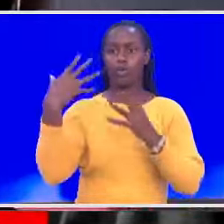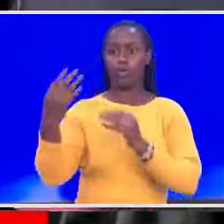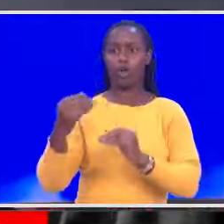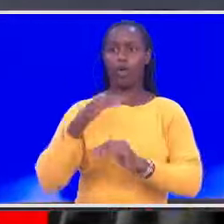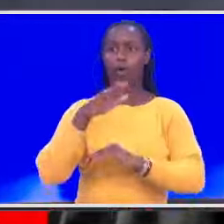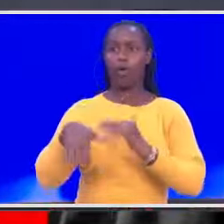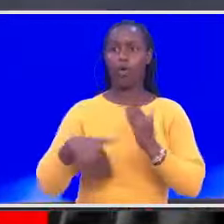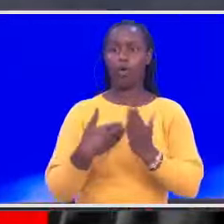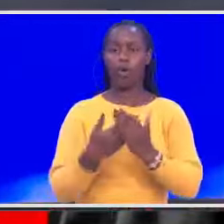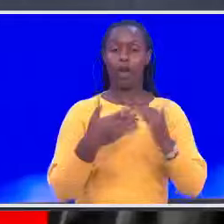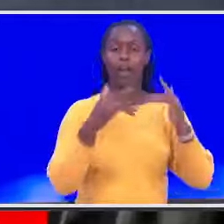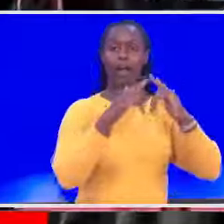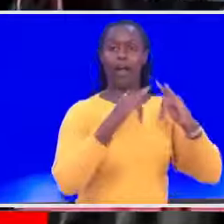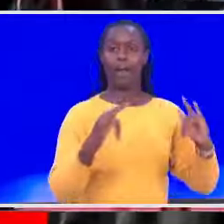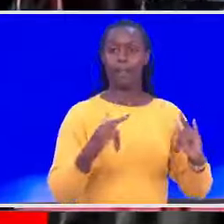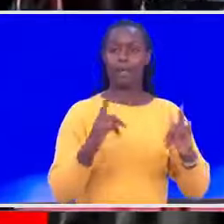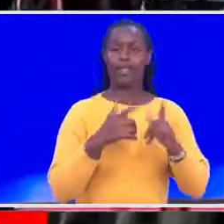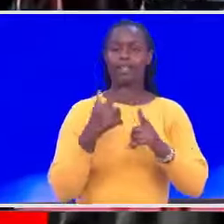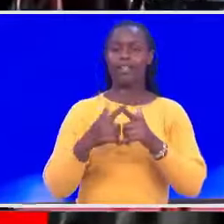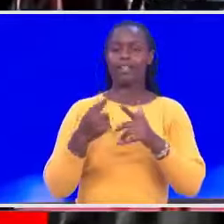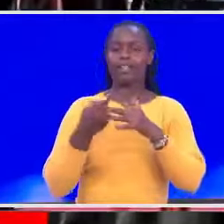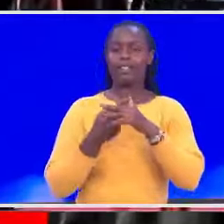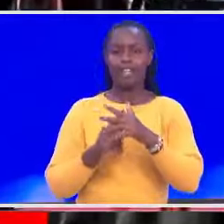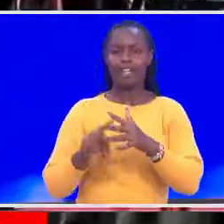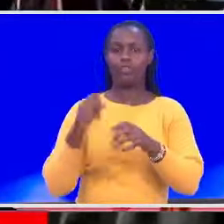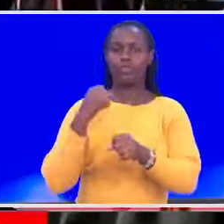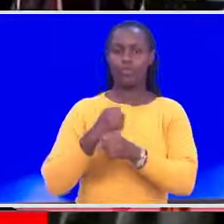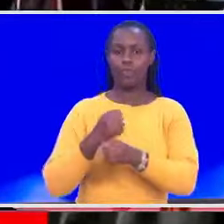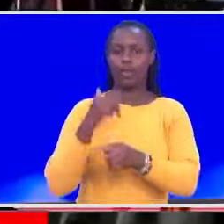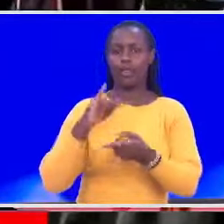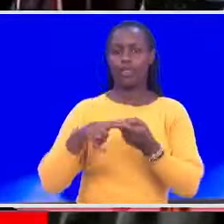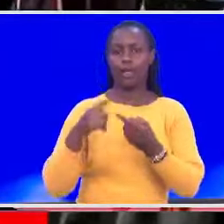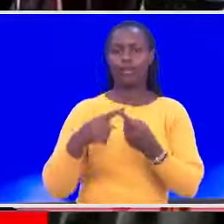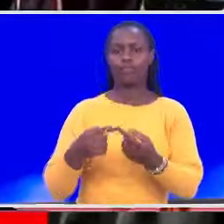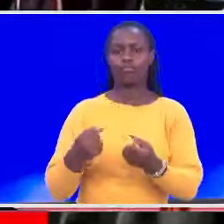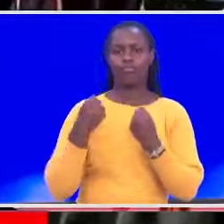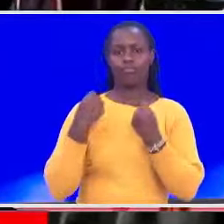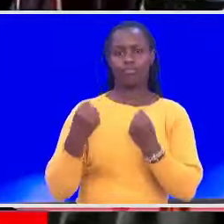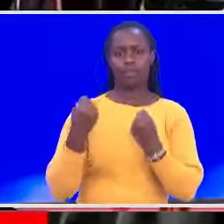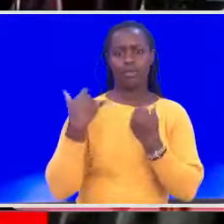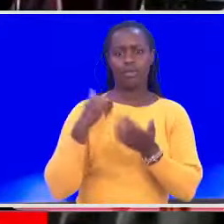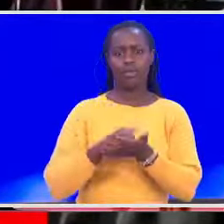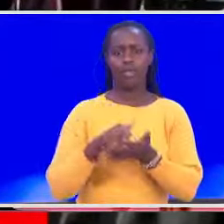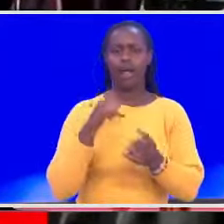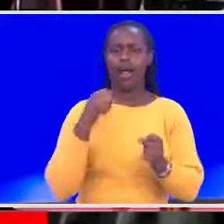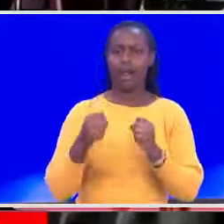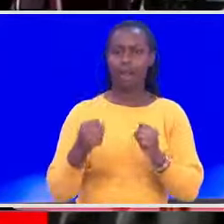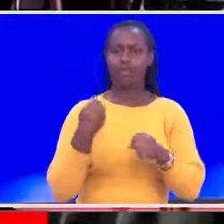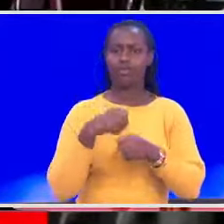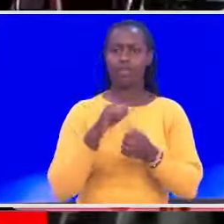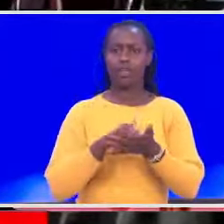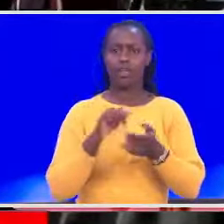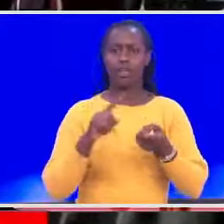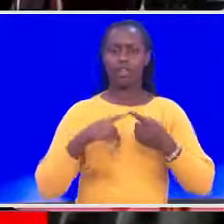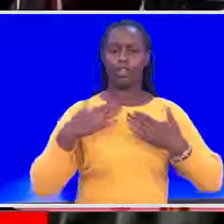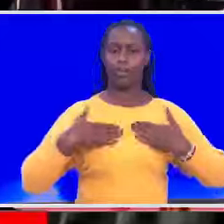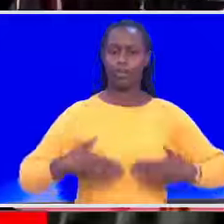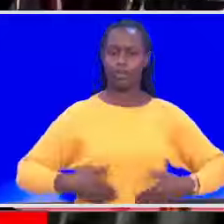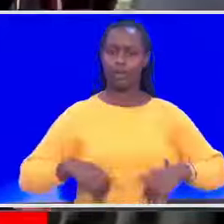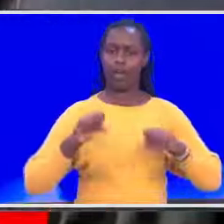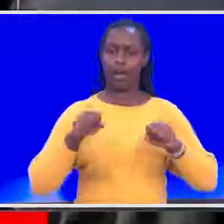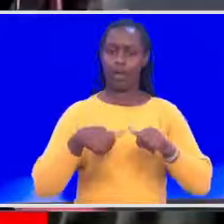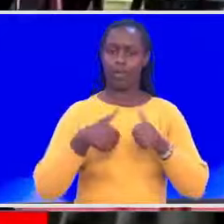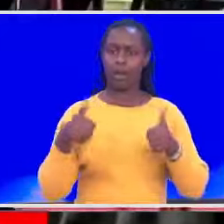zenu, chukweni your fitness serious, mkwe muna kimbia kimbia, so that at least you can take the physique and also better your own